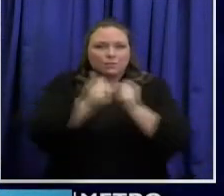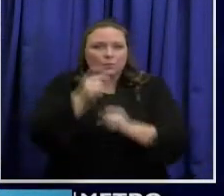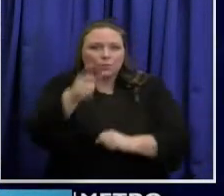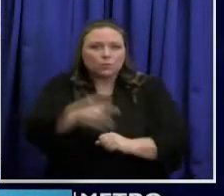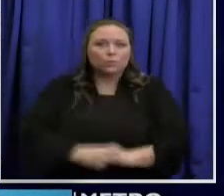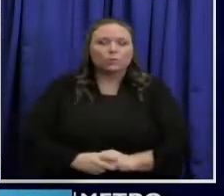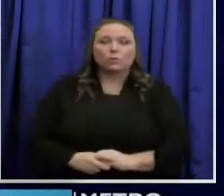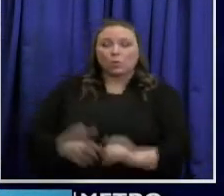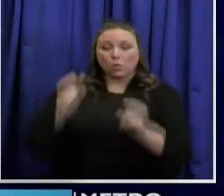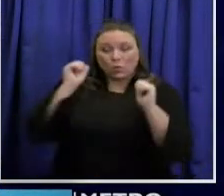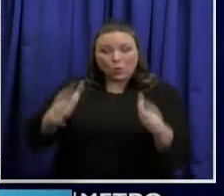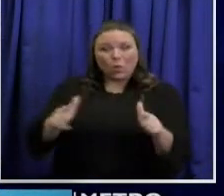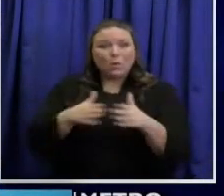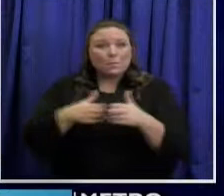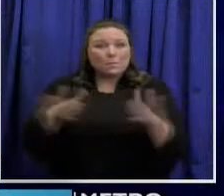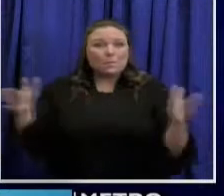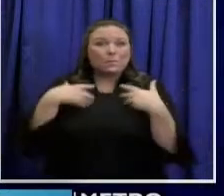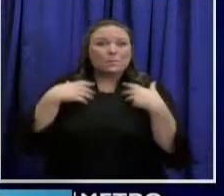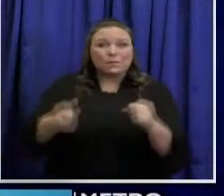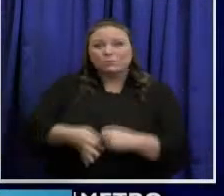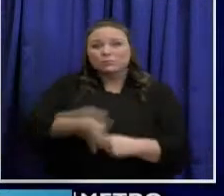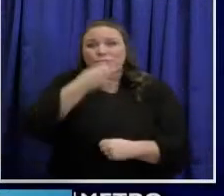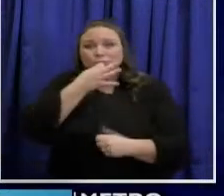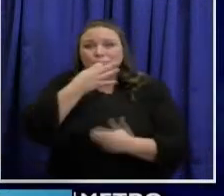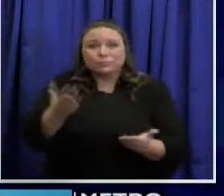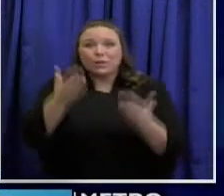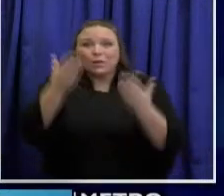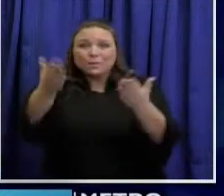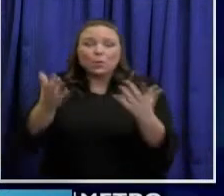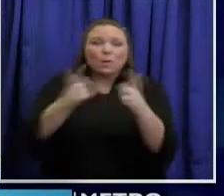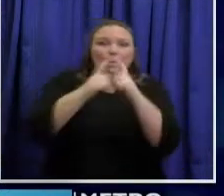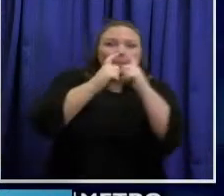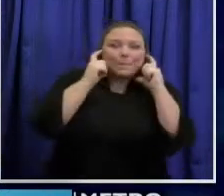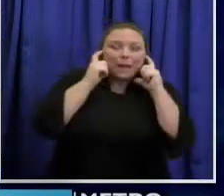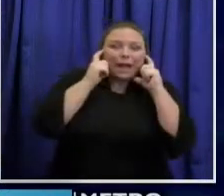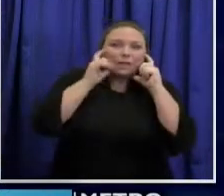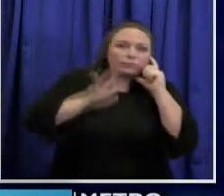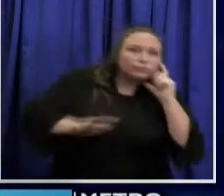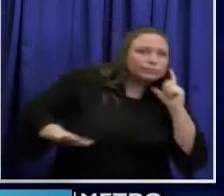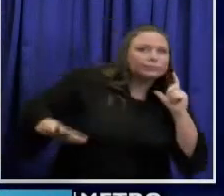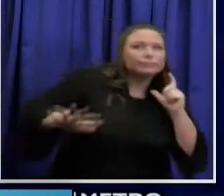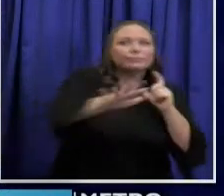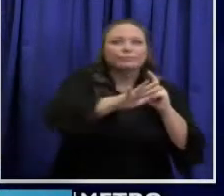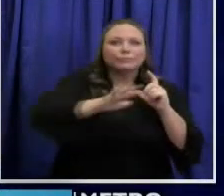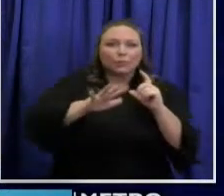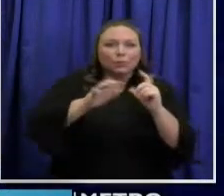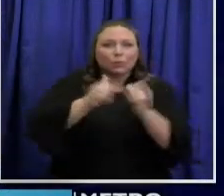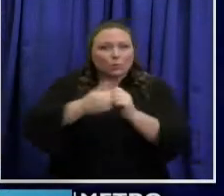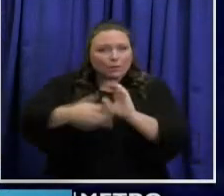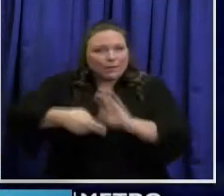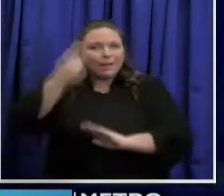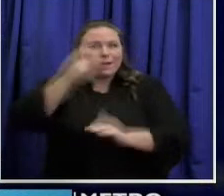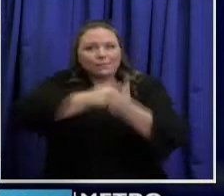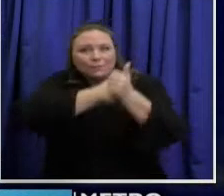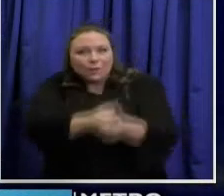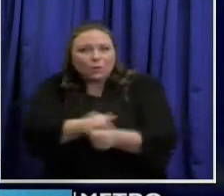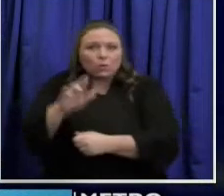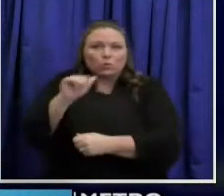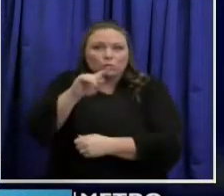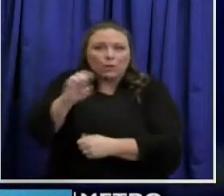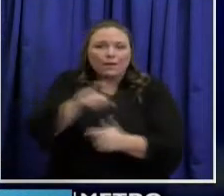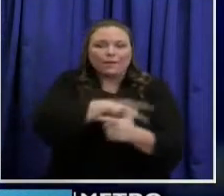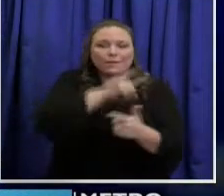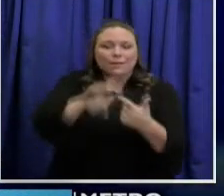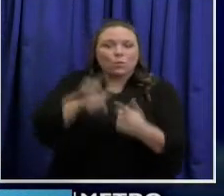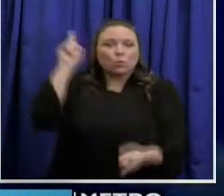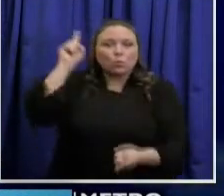has recommended 2 things. 1, masks, and masks everywhere in our region with a high compliance rate. And 2, reduce